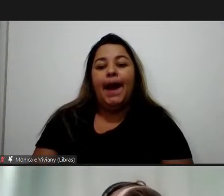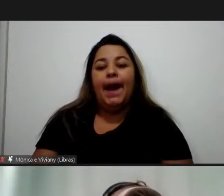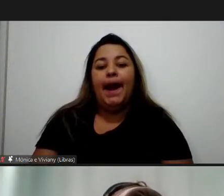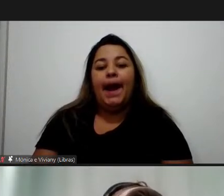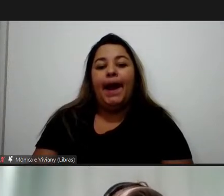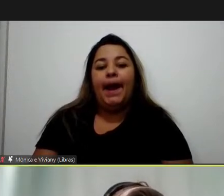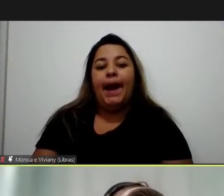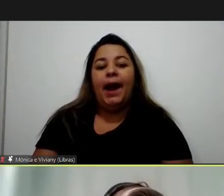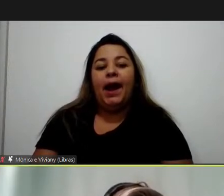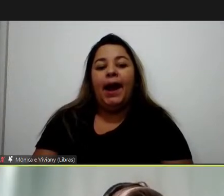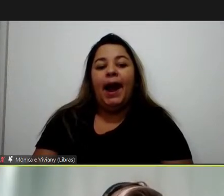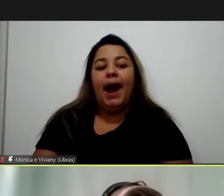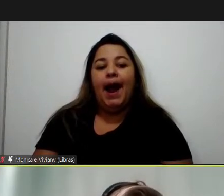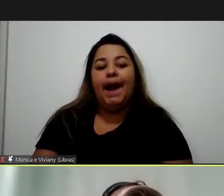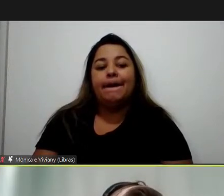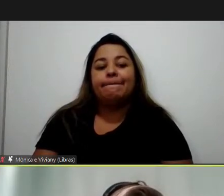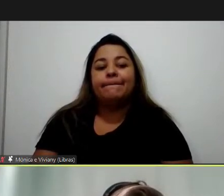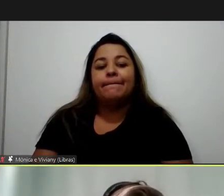Ok, obrigada.